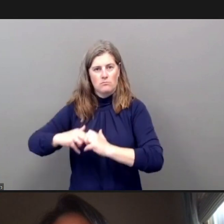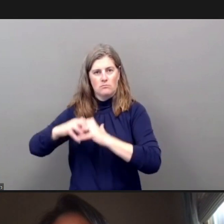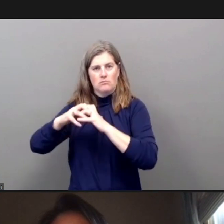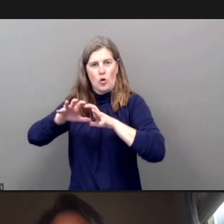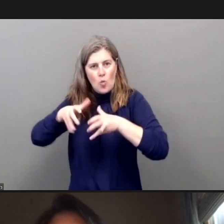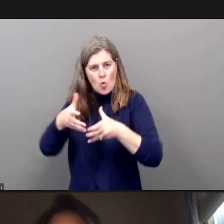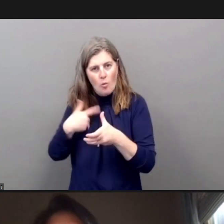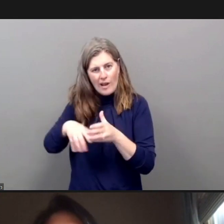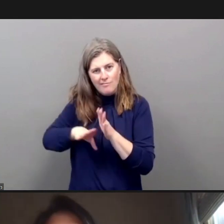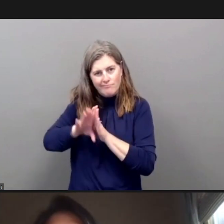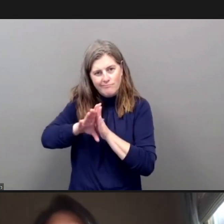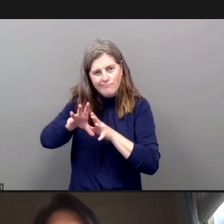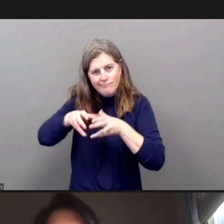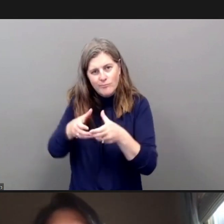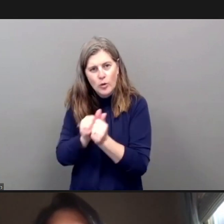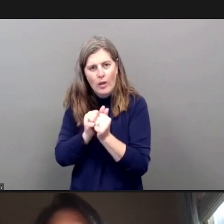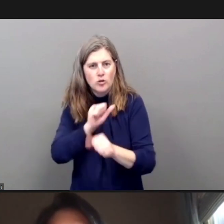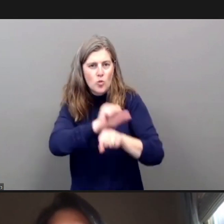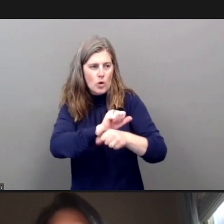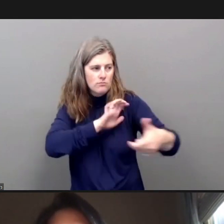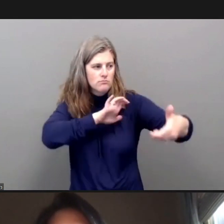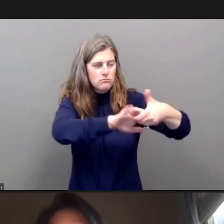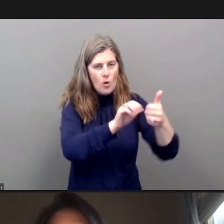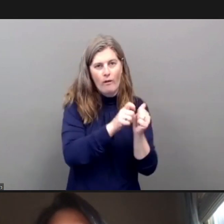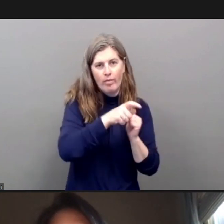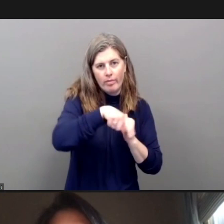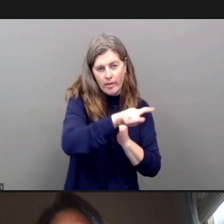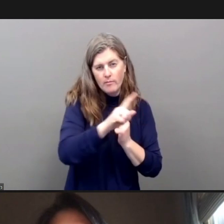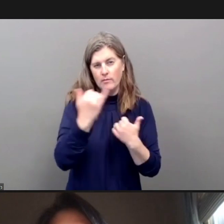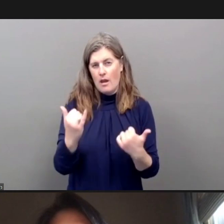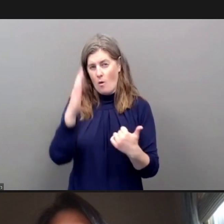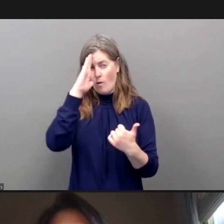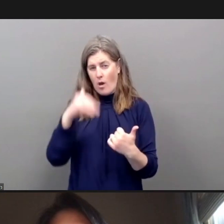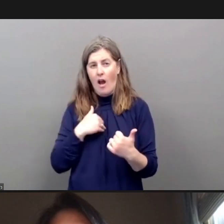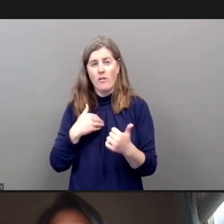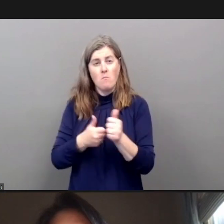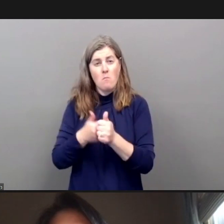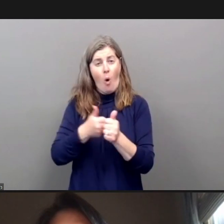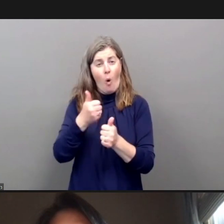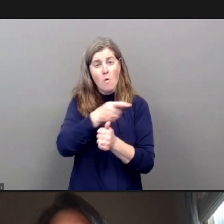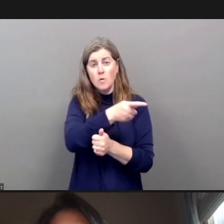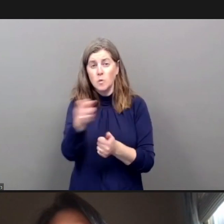together. Now that we've got the majority of schools